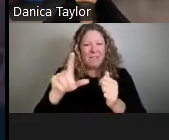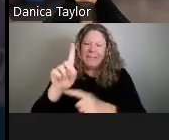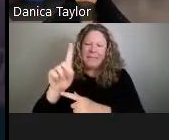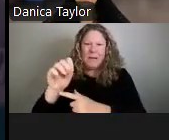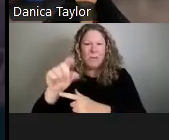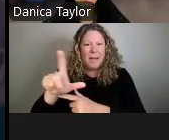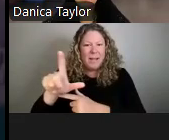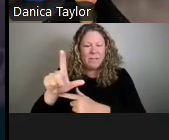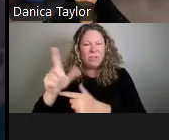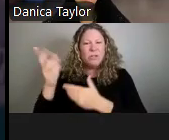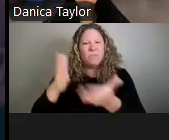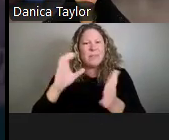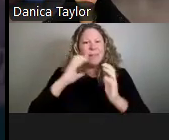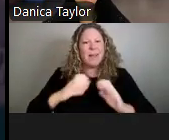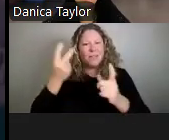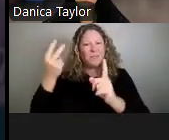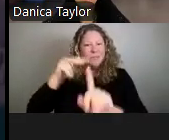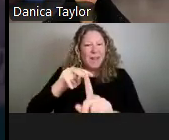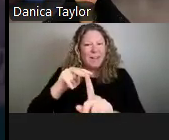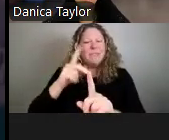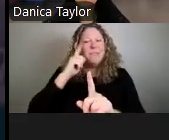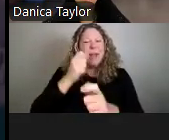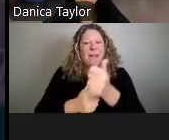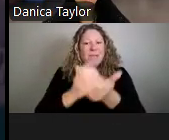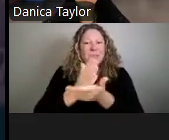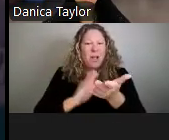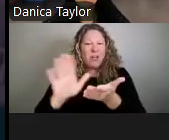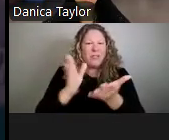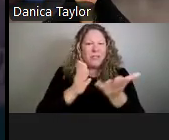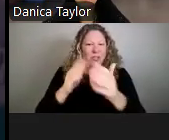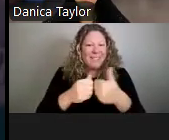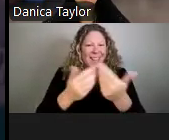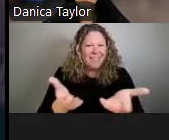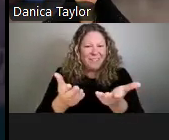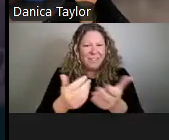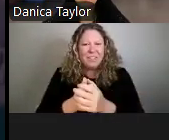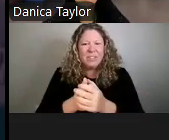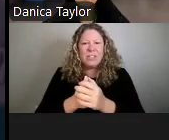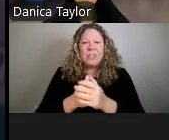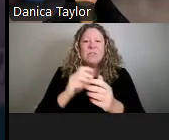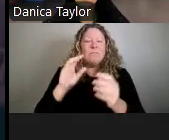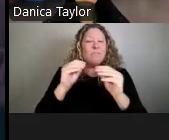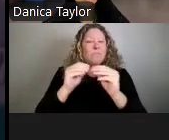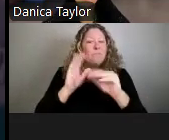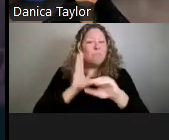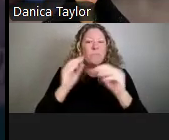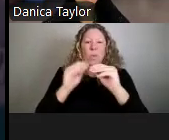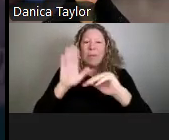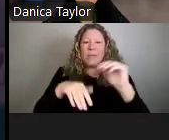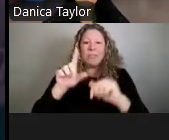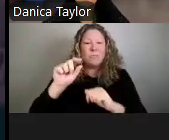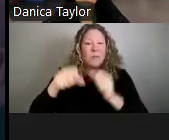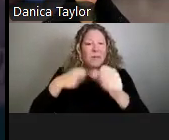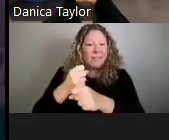the customer perspective into every part of service delivery. She brings more than 2 decades of experience in state